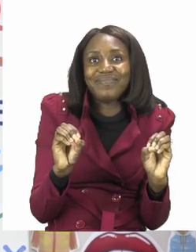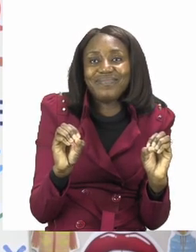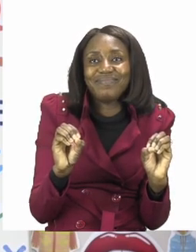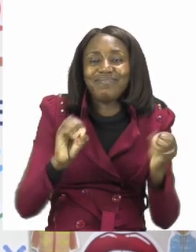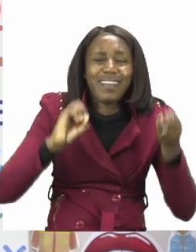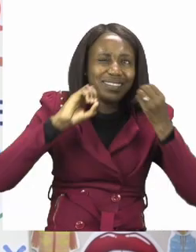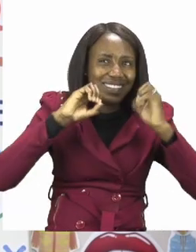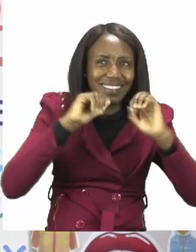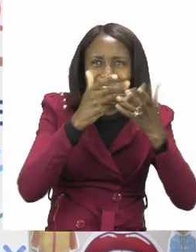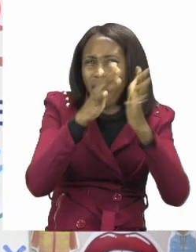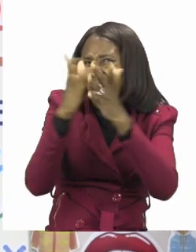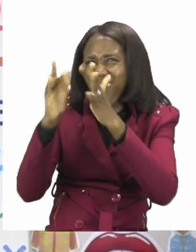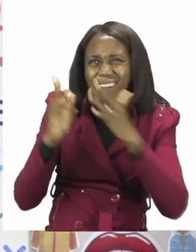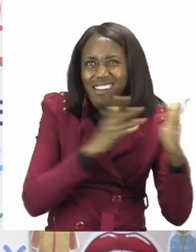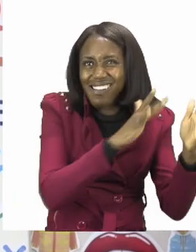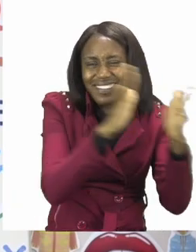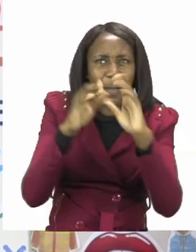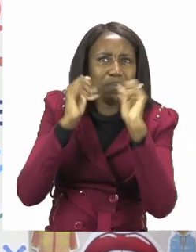away.